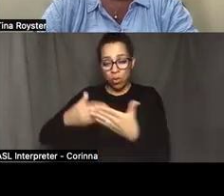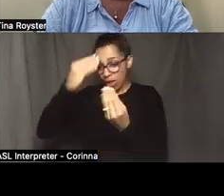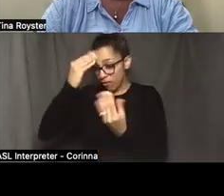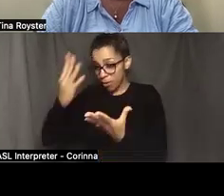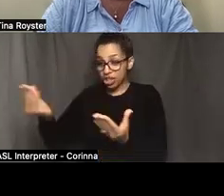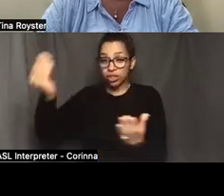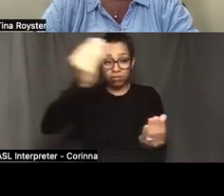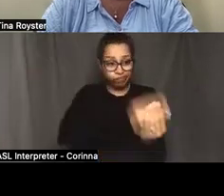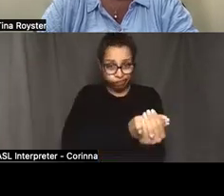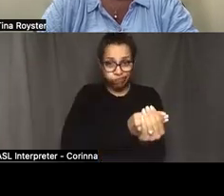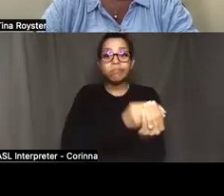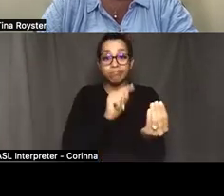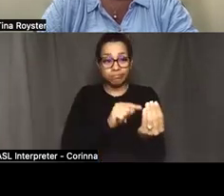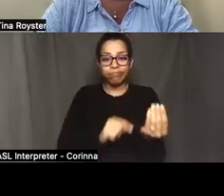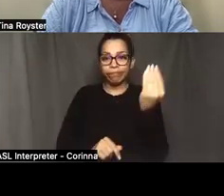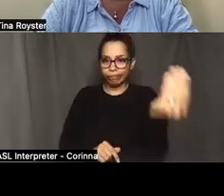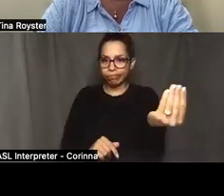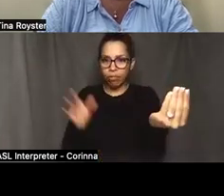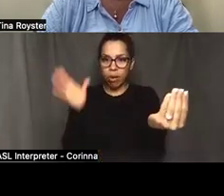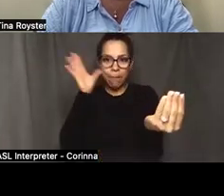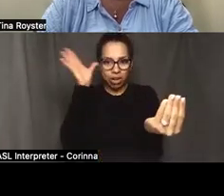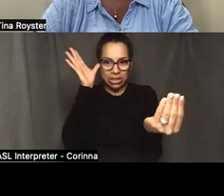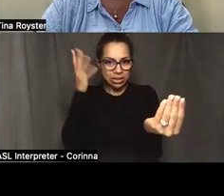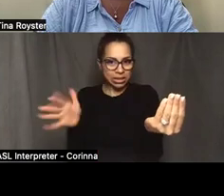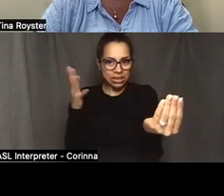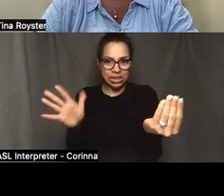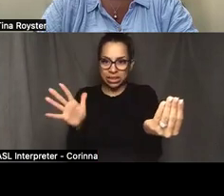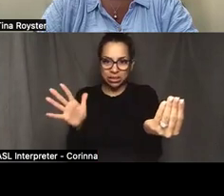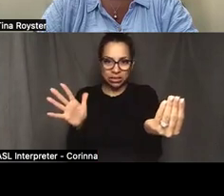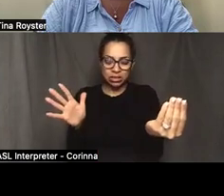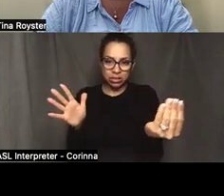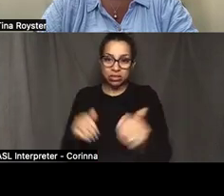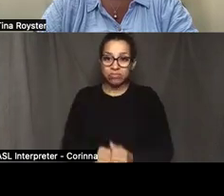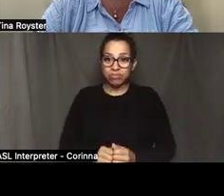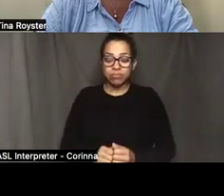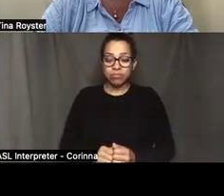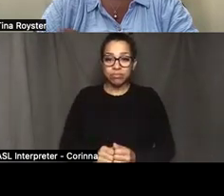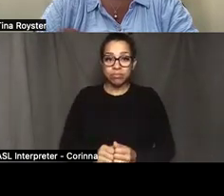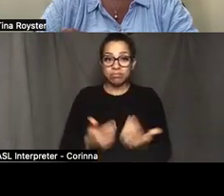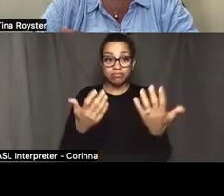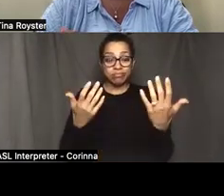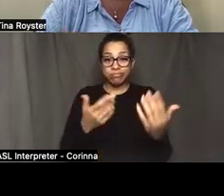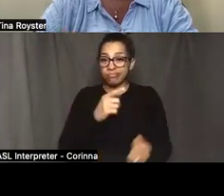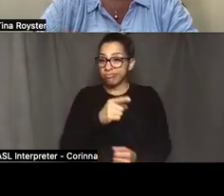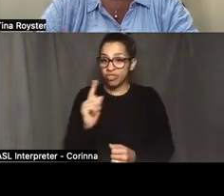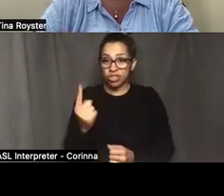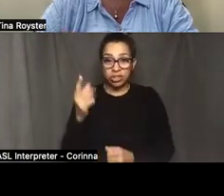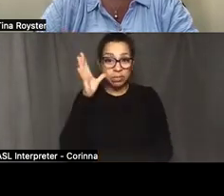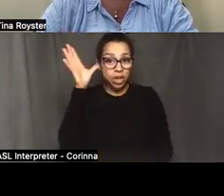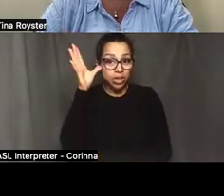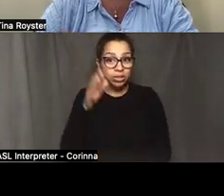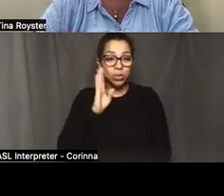and it's shared with the parents only of that student. Other than that, We will never publicize what